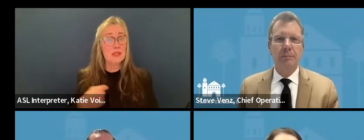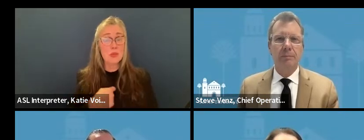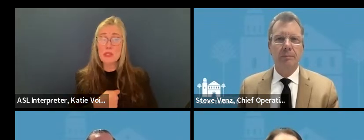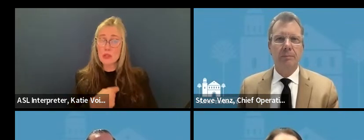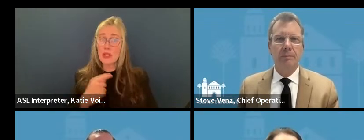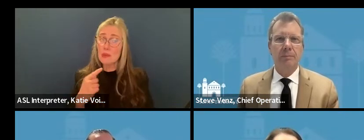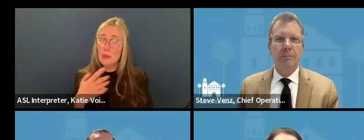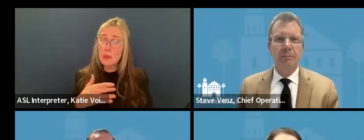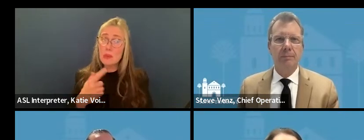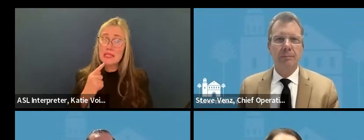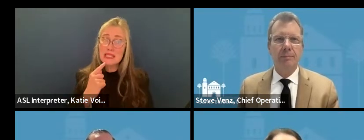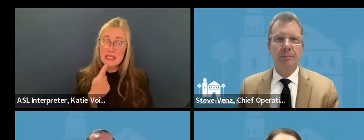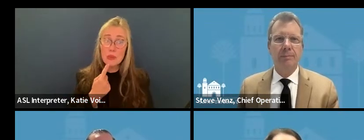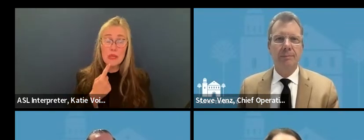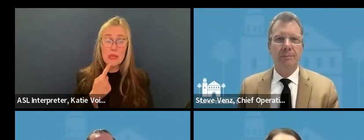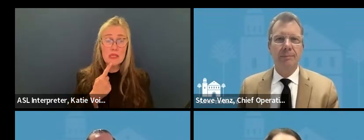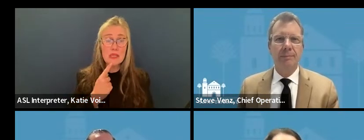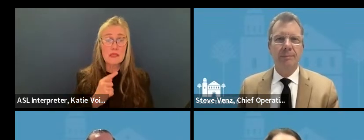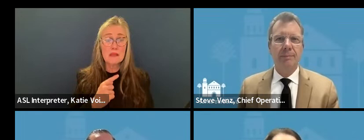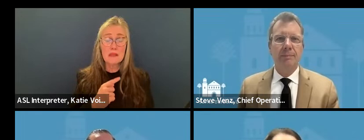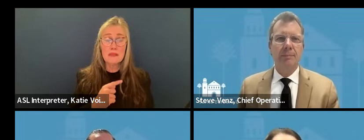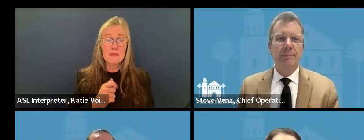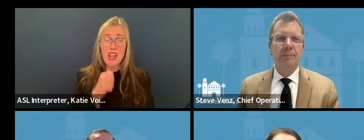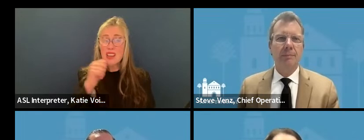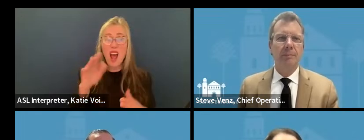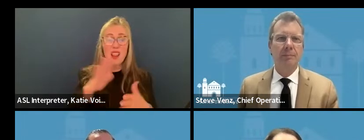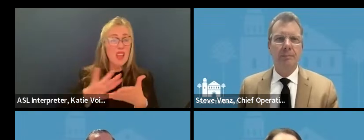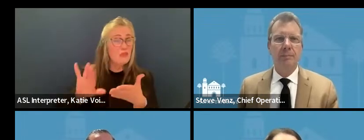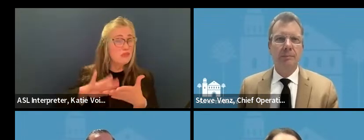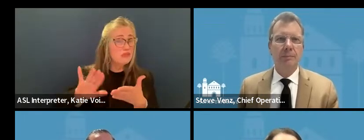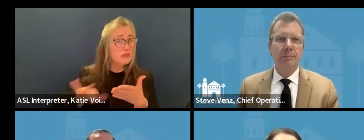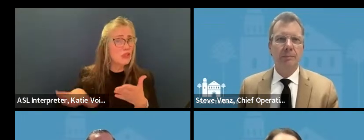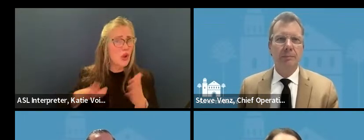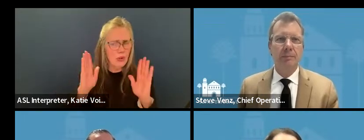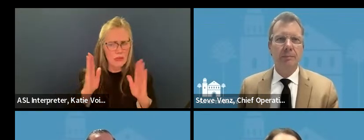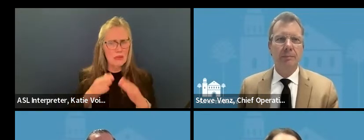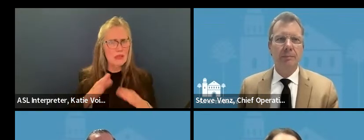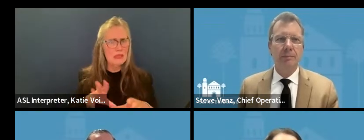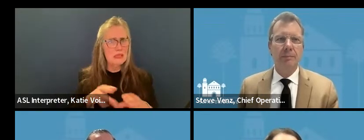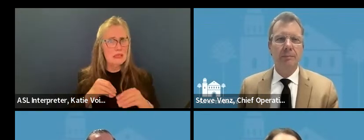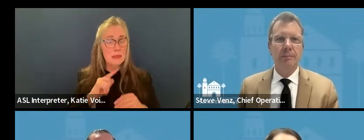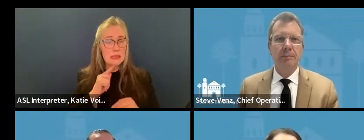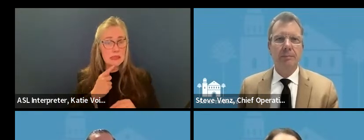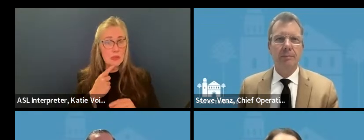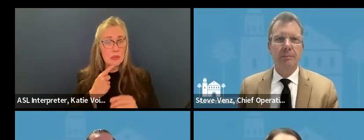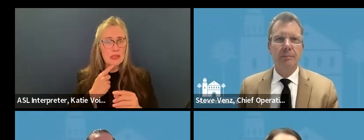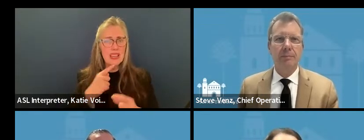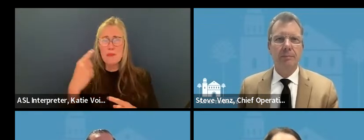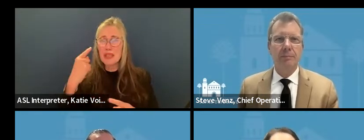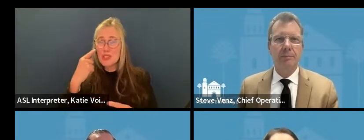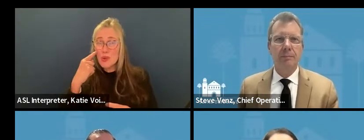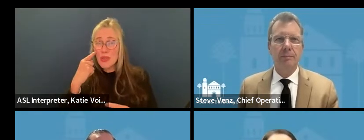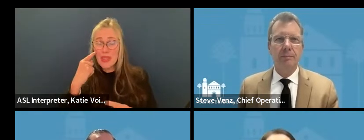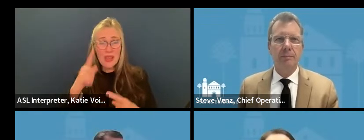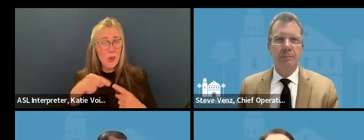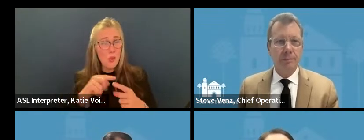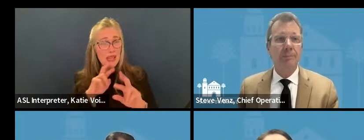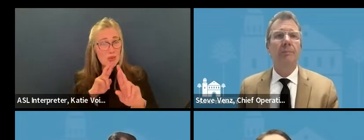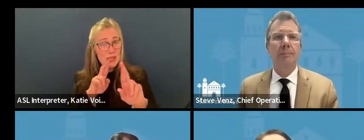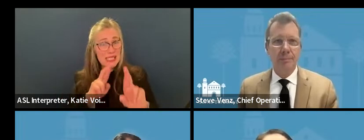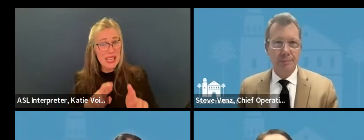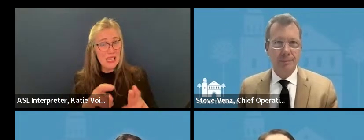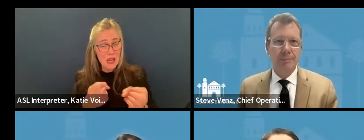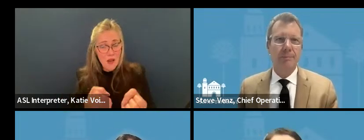thank you very much for doing that. A couple of questions. Do you have any idea when we might expect the results of the